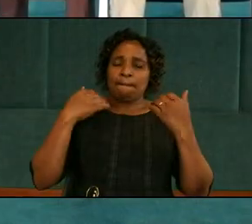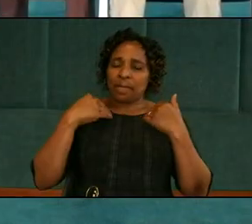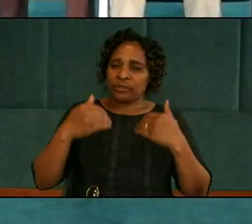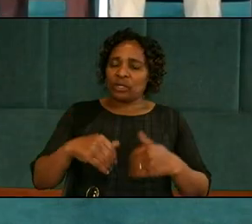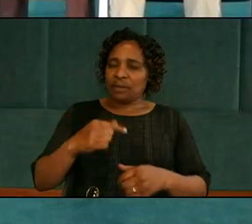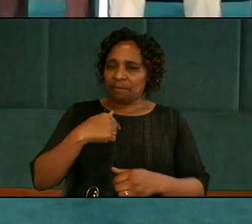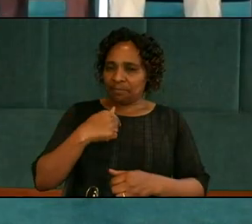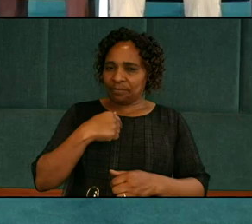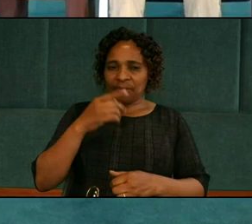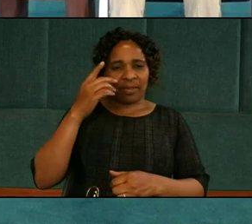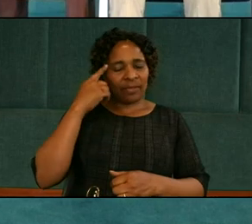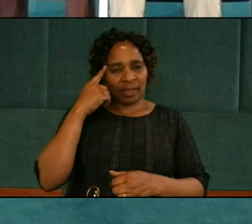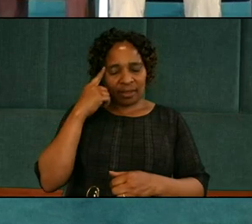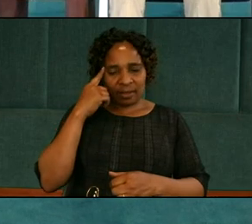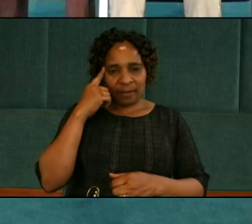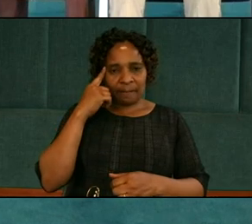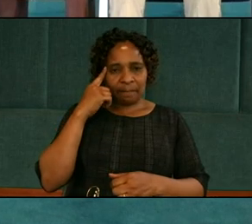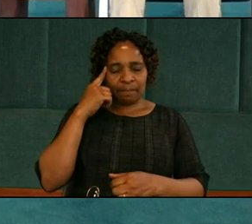I think that